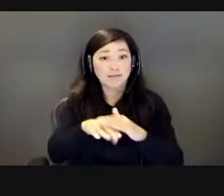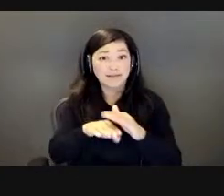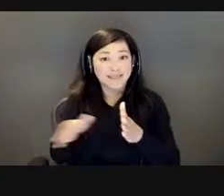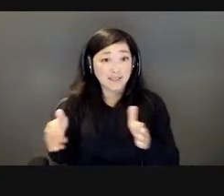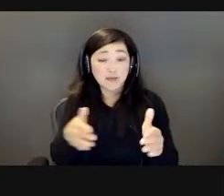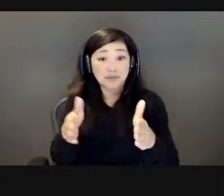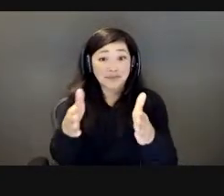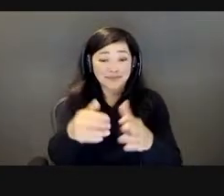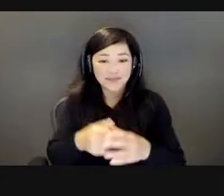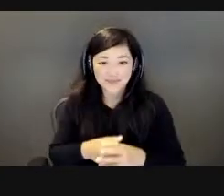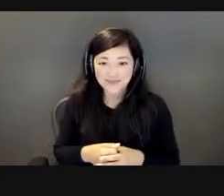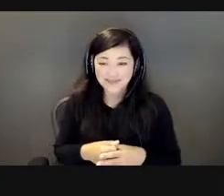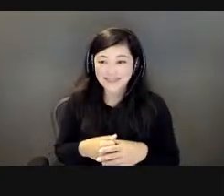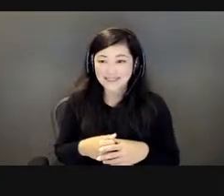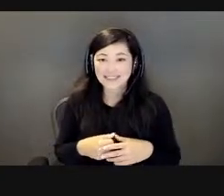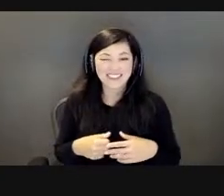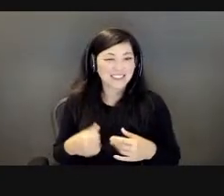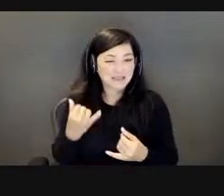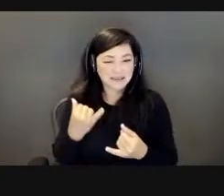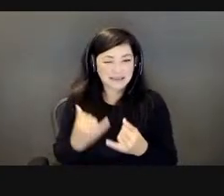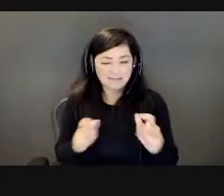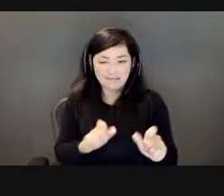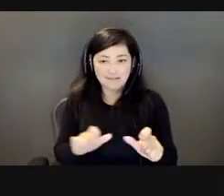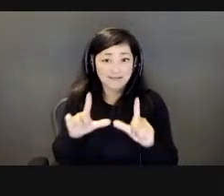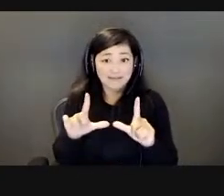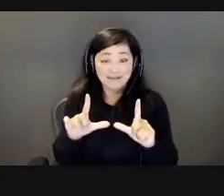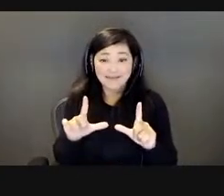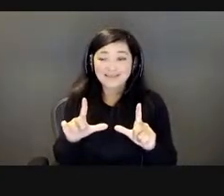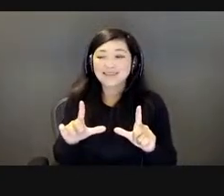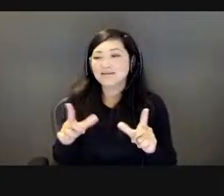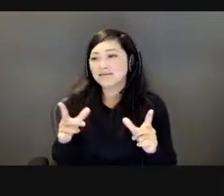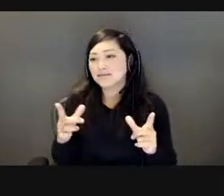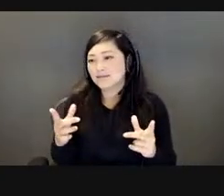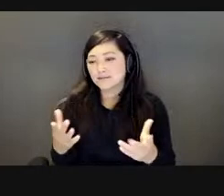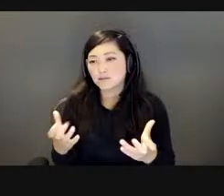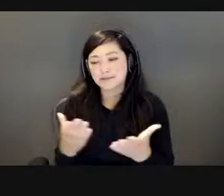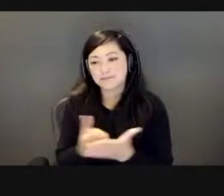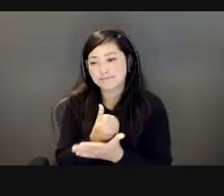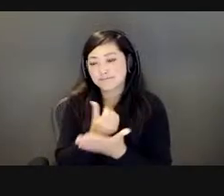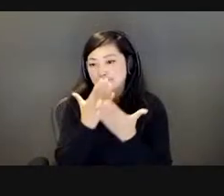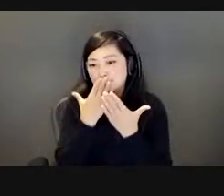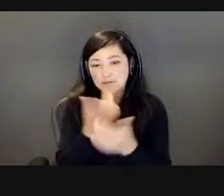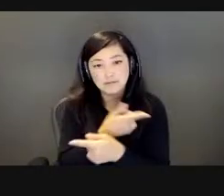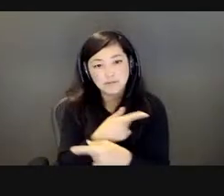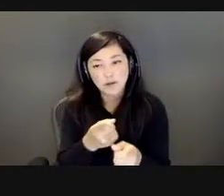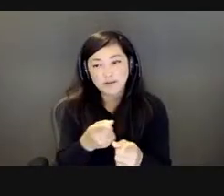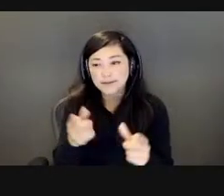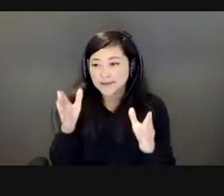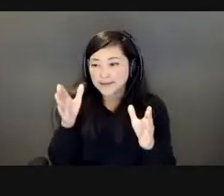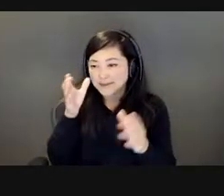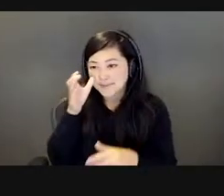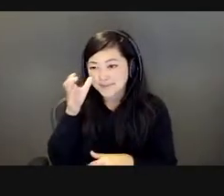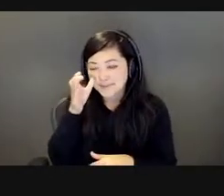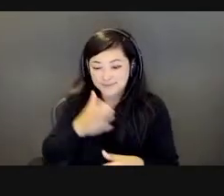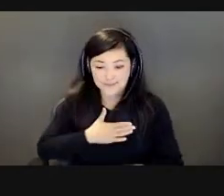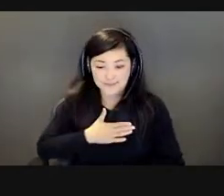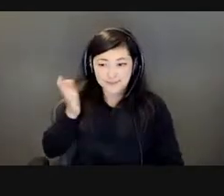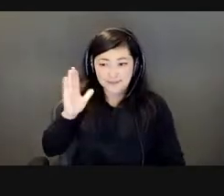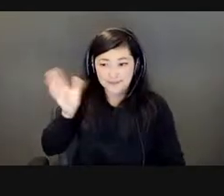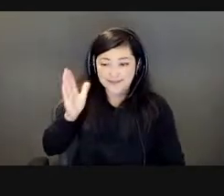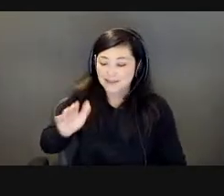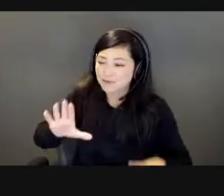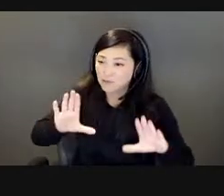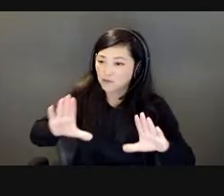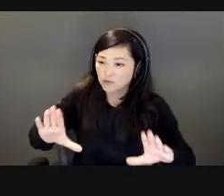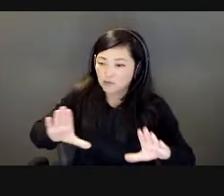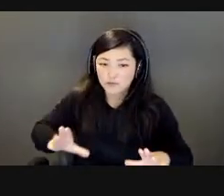I just want to take my last slide is just to take the time to thank you for listening today. It's a wonderful opportunity to be